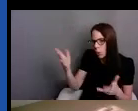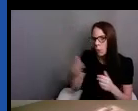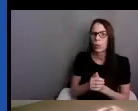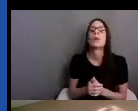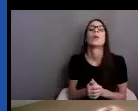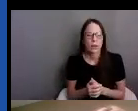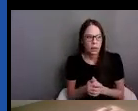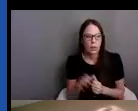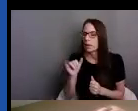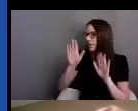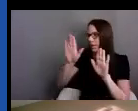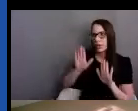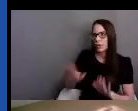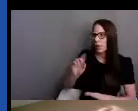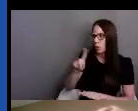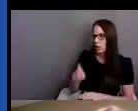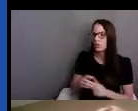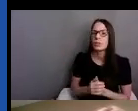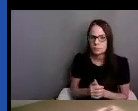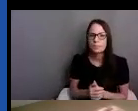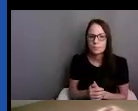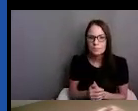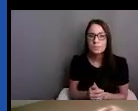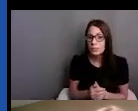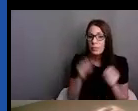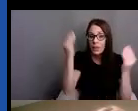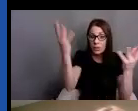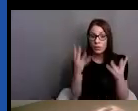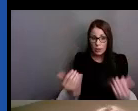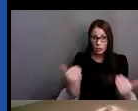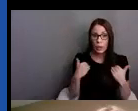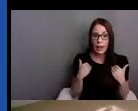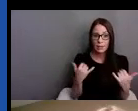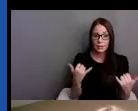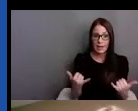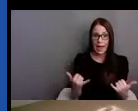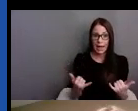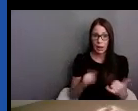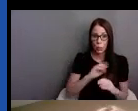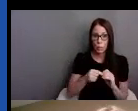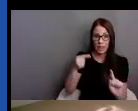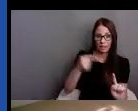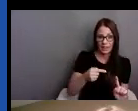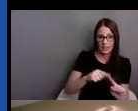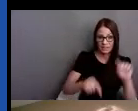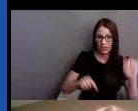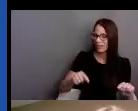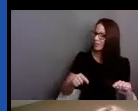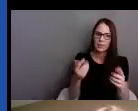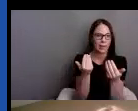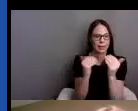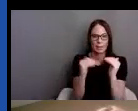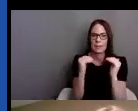Sure, it's a great question. So the information we have about this variant right now is pretty limited. Some of